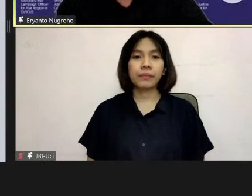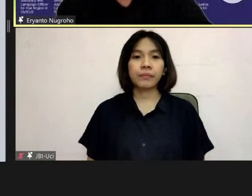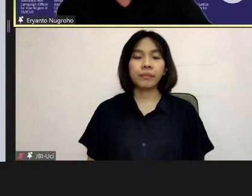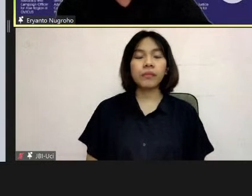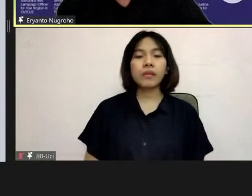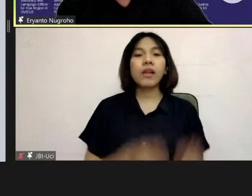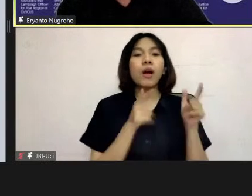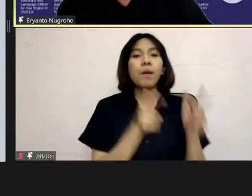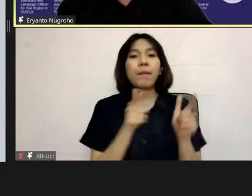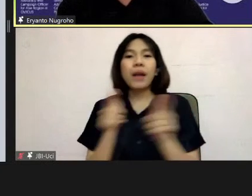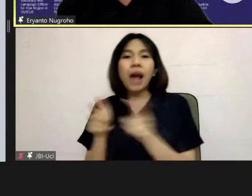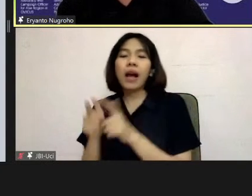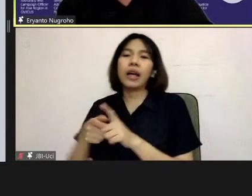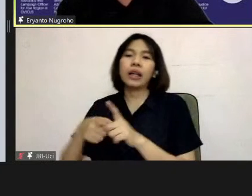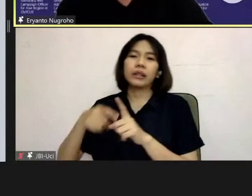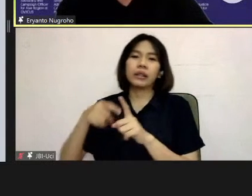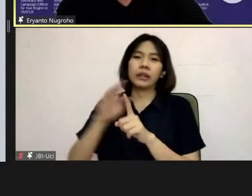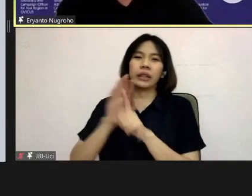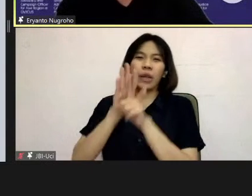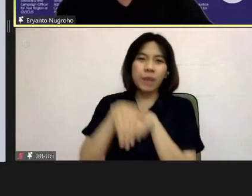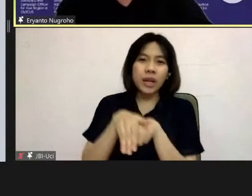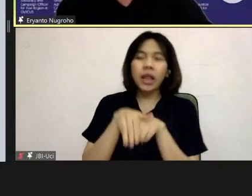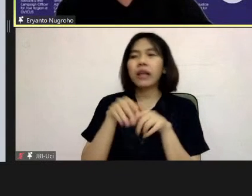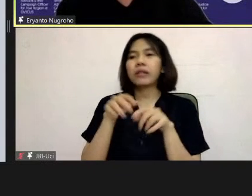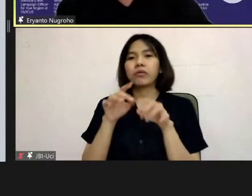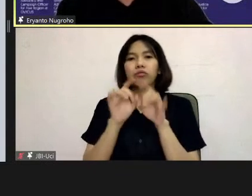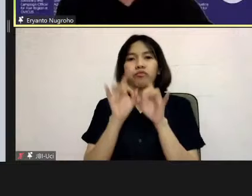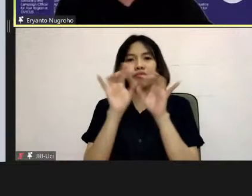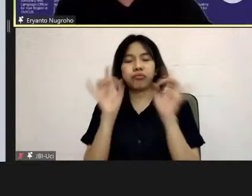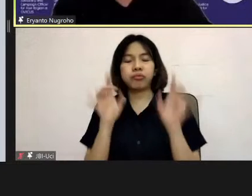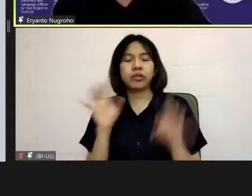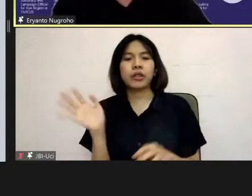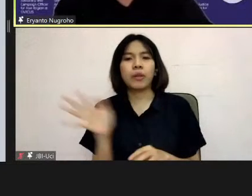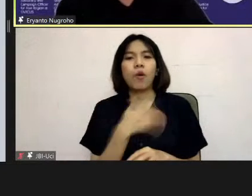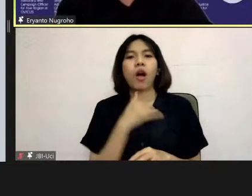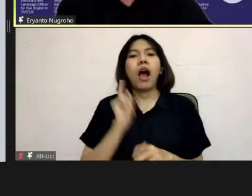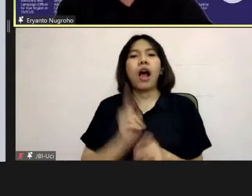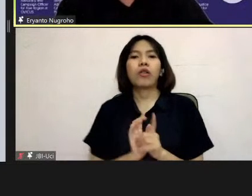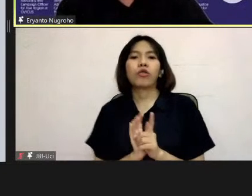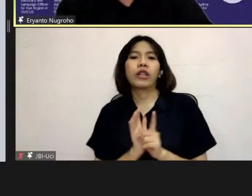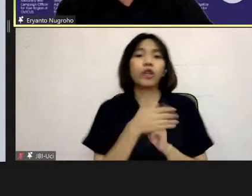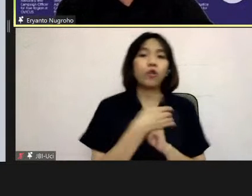society actors. As discussed by previous speakers,